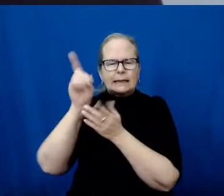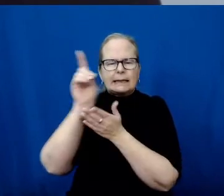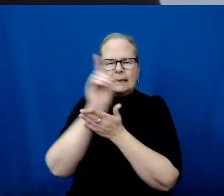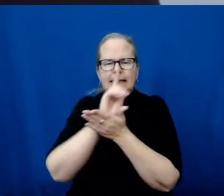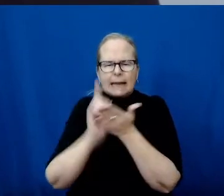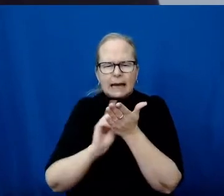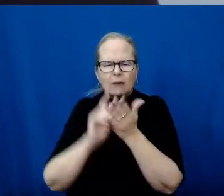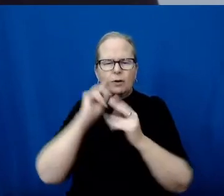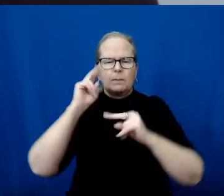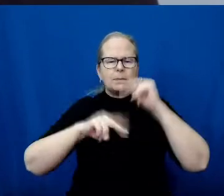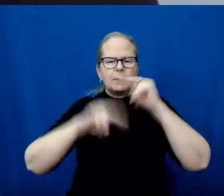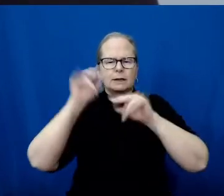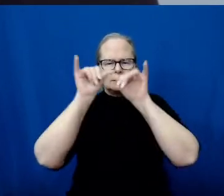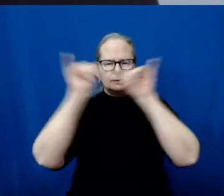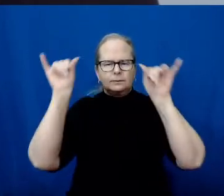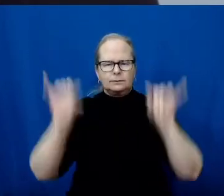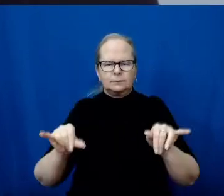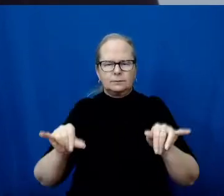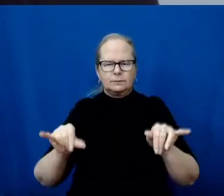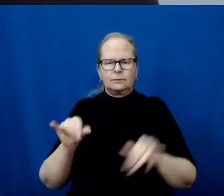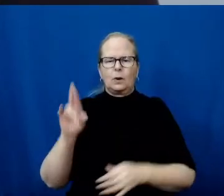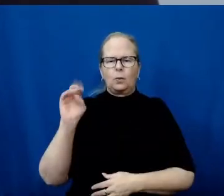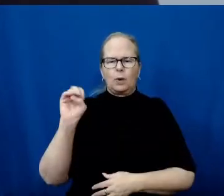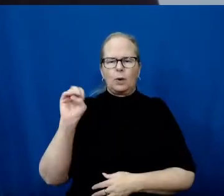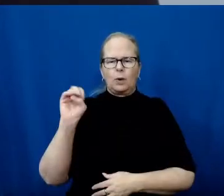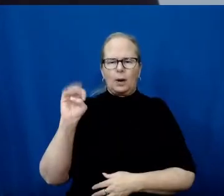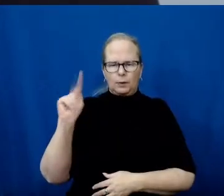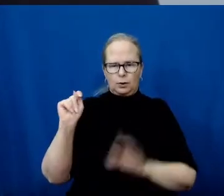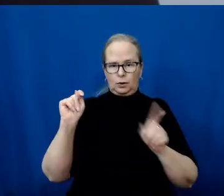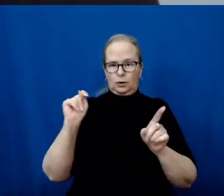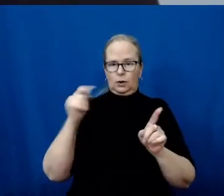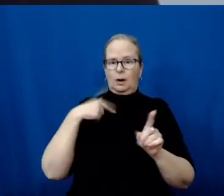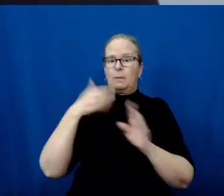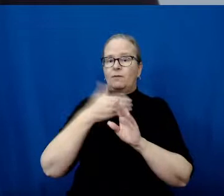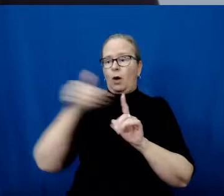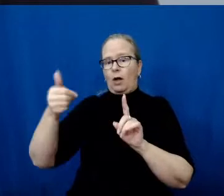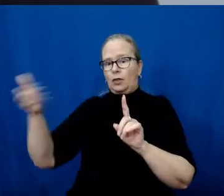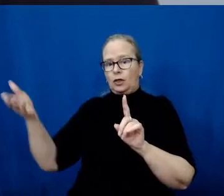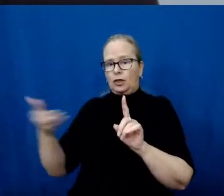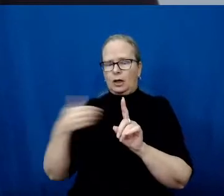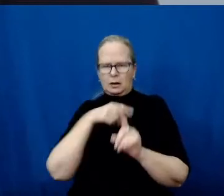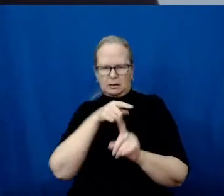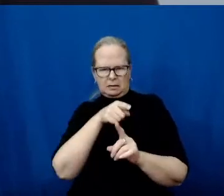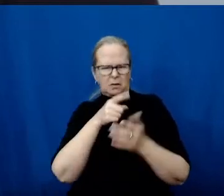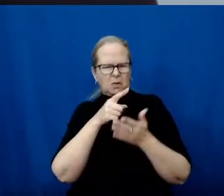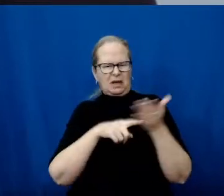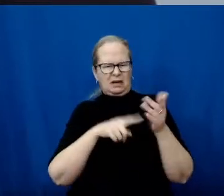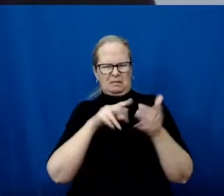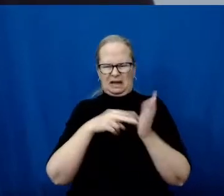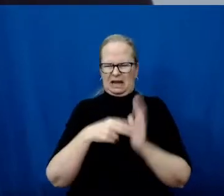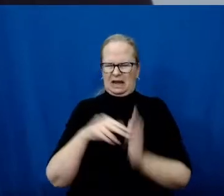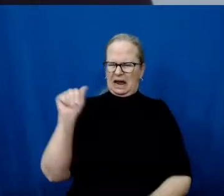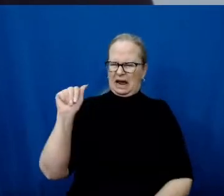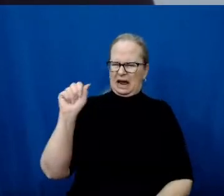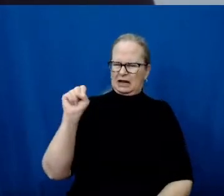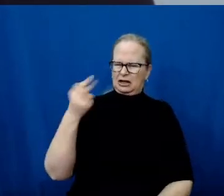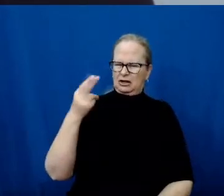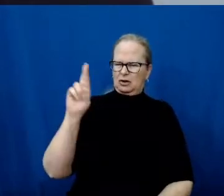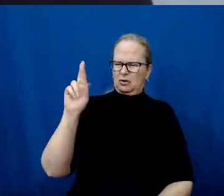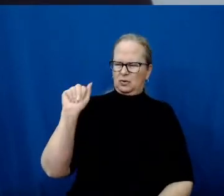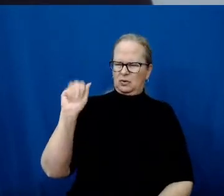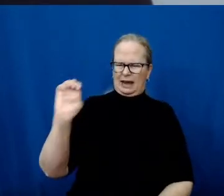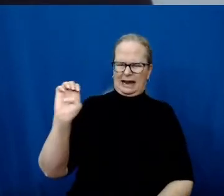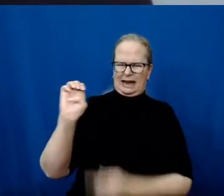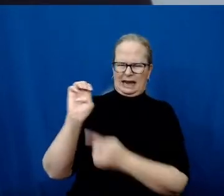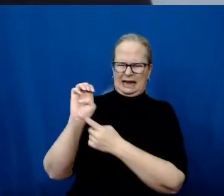to the stream, tell me what ASHRAE is, because I even can't pronounce it right unless I reread it twice. Right. So